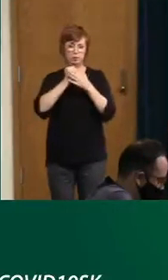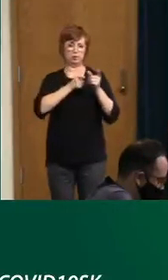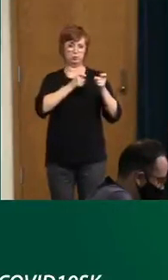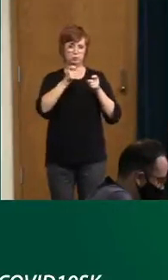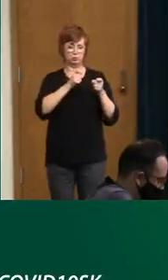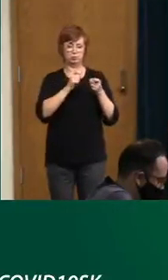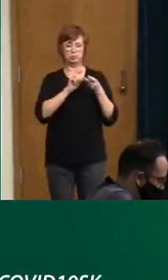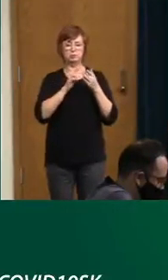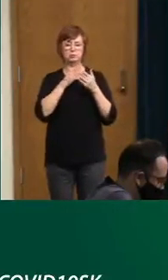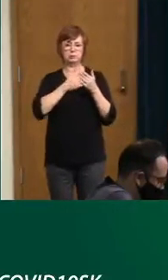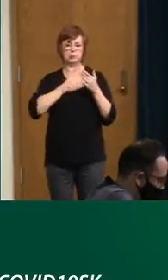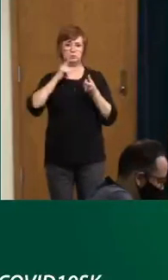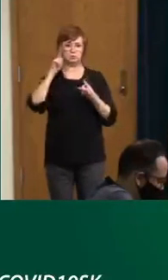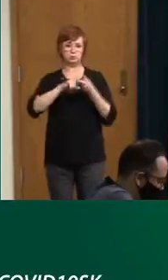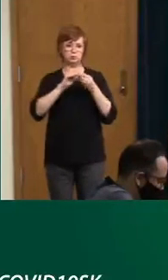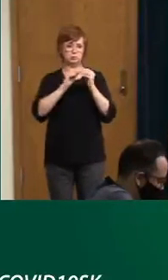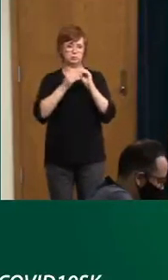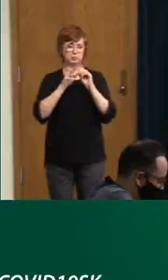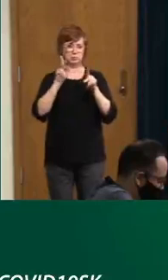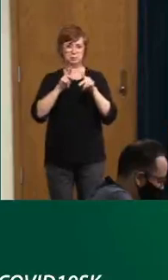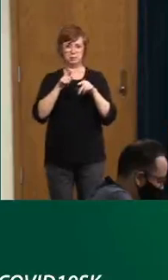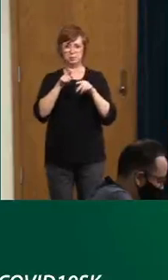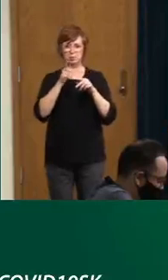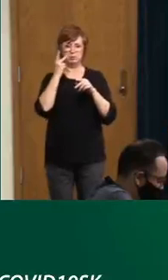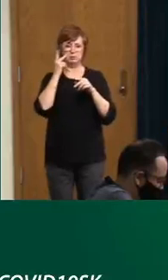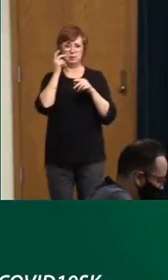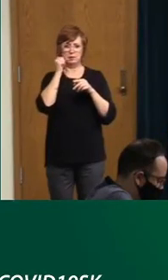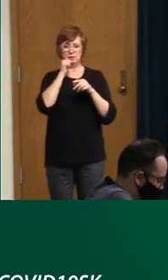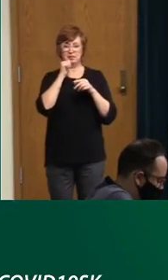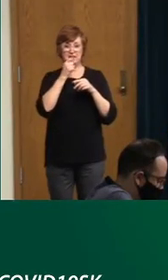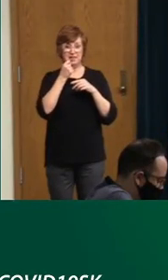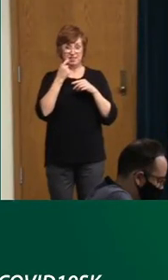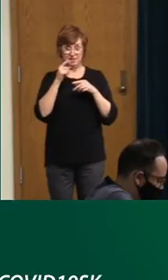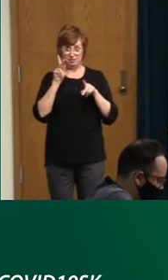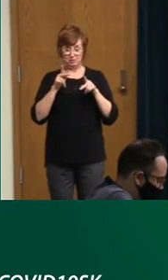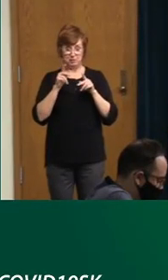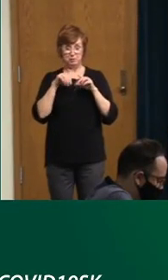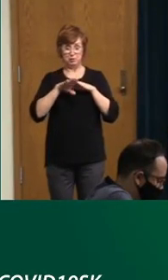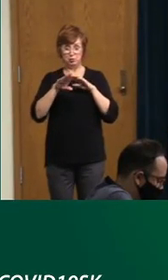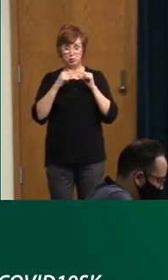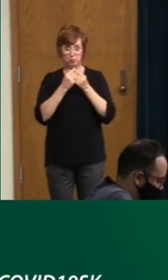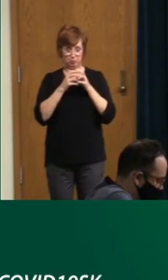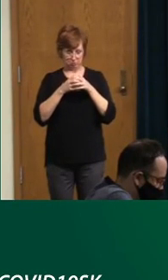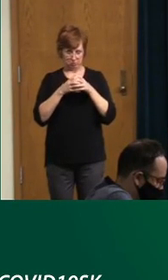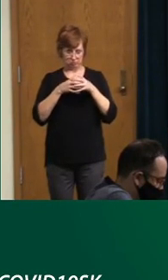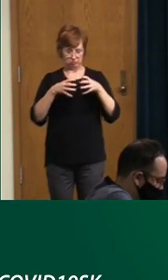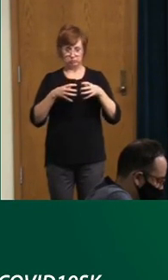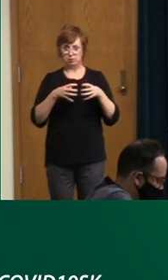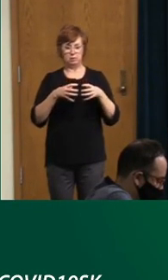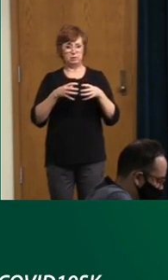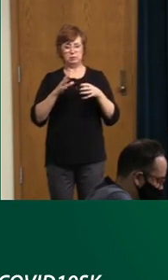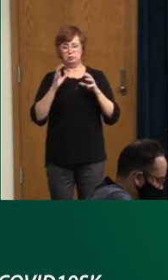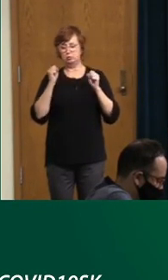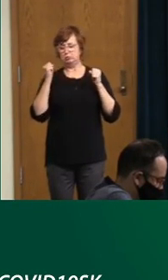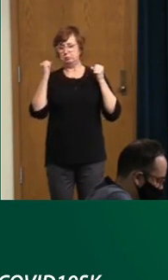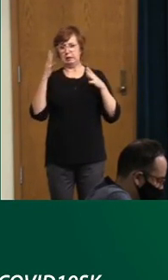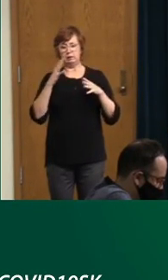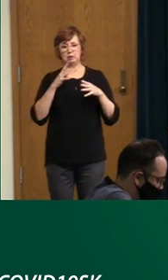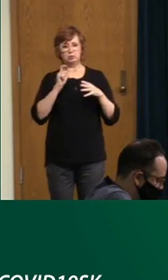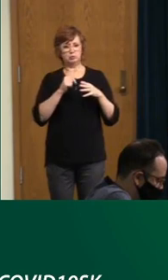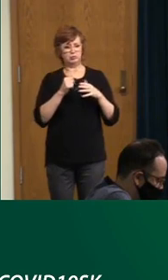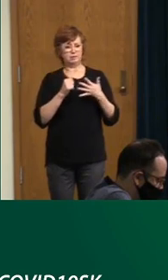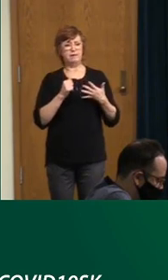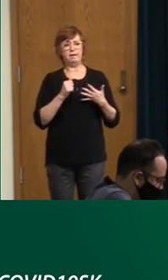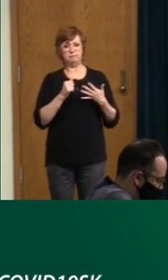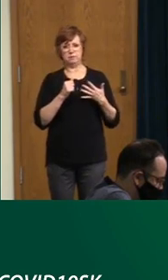number of contacts per case. 11 is way too many. We're putting the risk of the healthcare system at stake, not just because